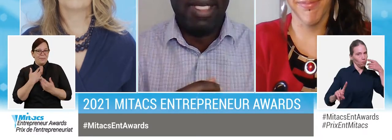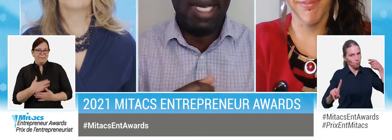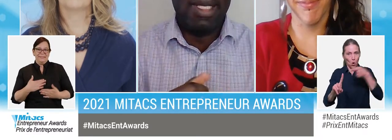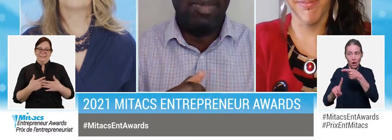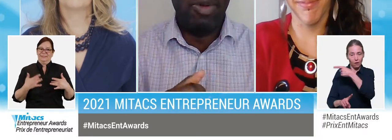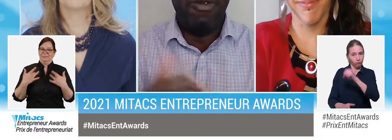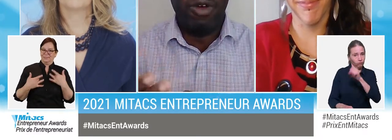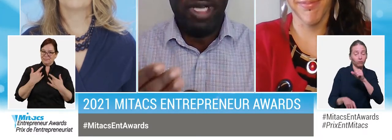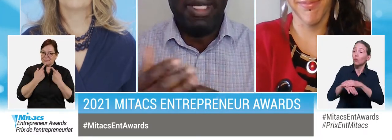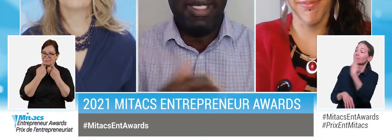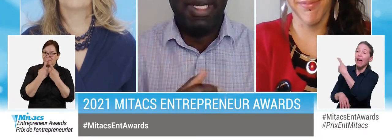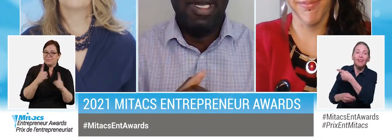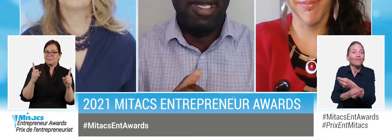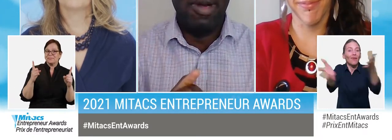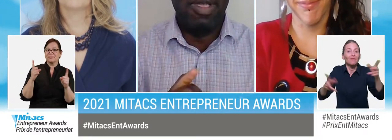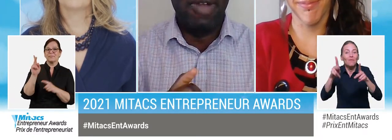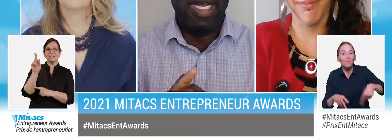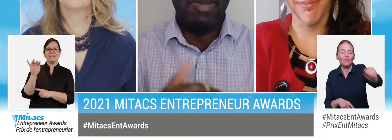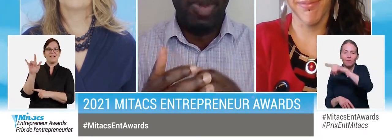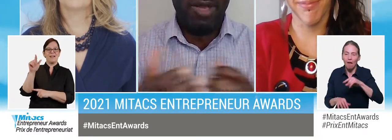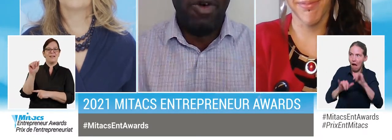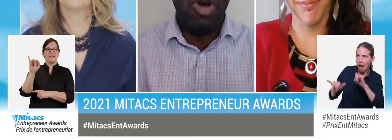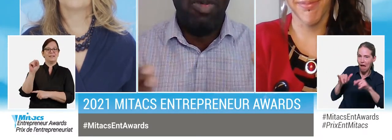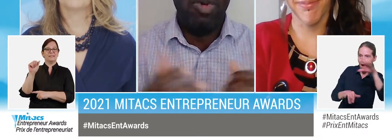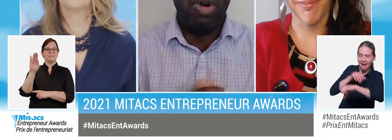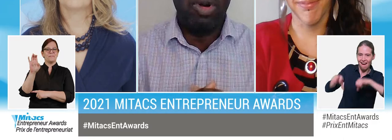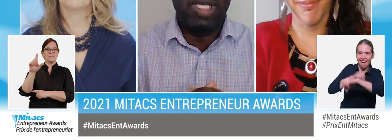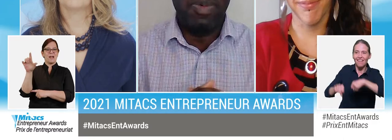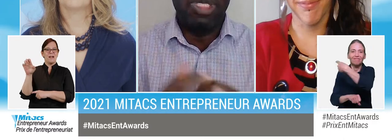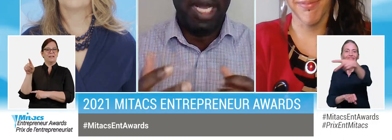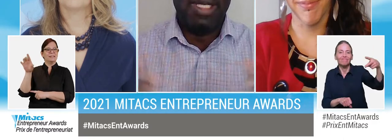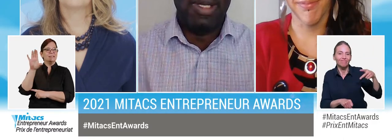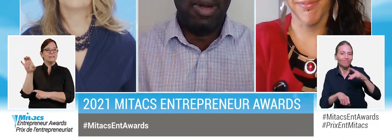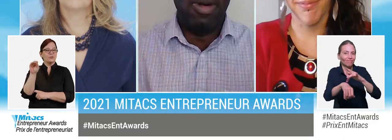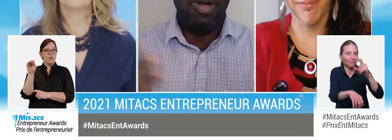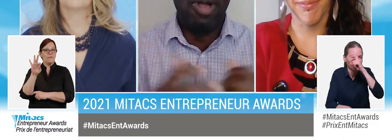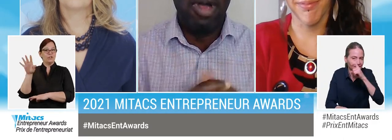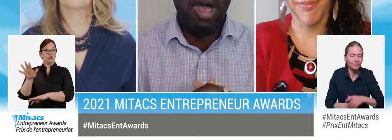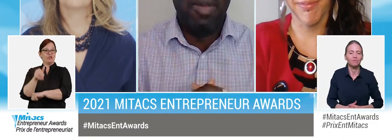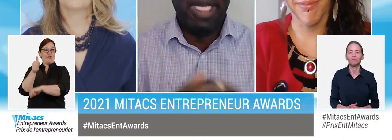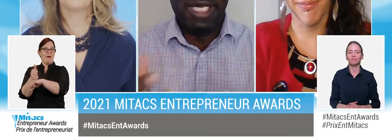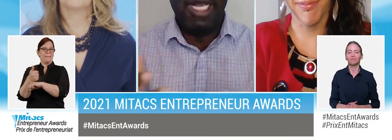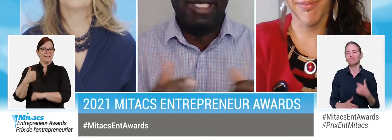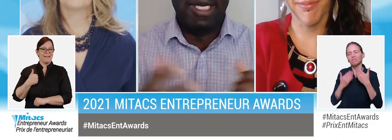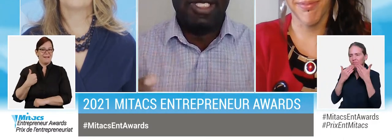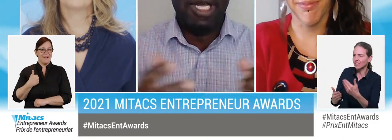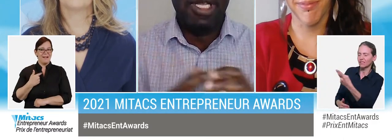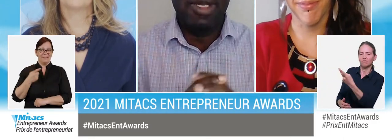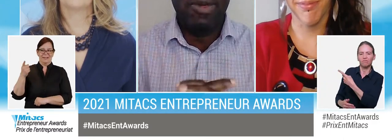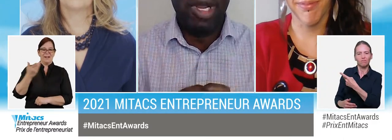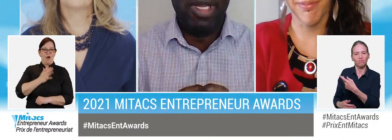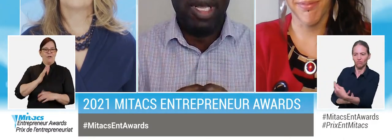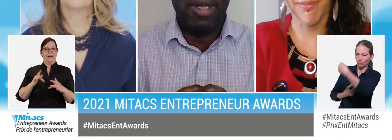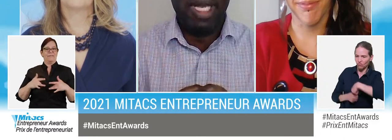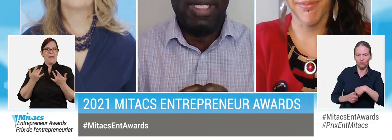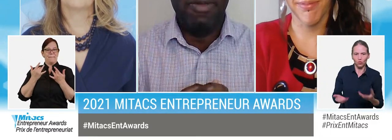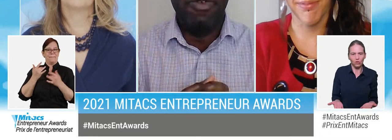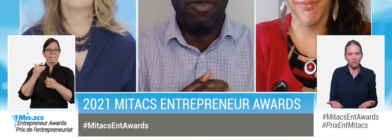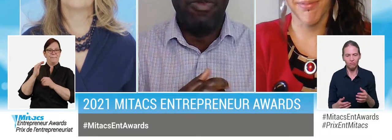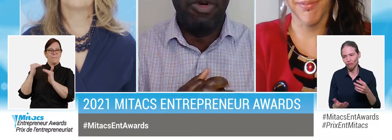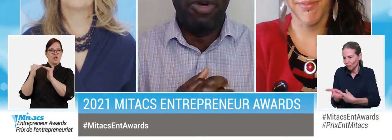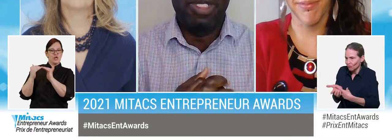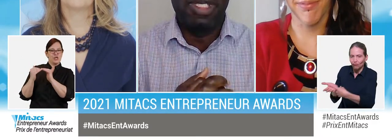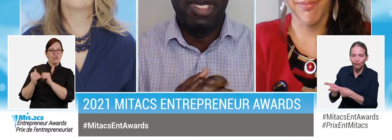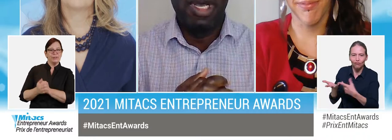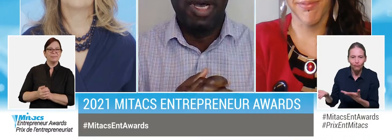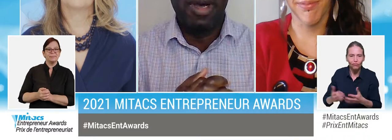thing that Mitacs has provided for us, you know, giving us that platform, you know, exposing us, you know, nationally and internationally, right? And getting